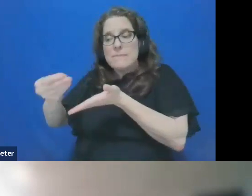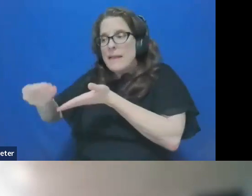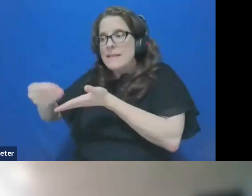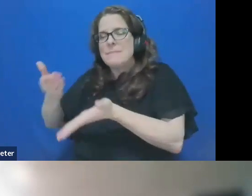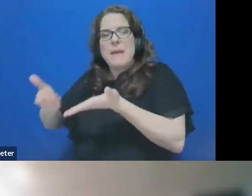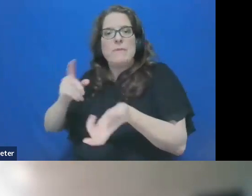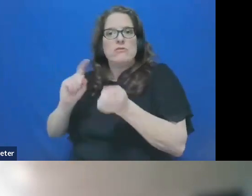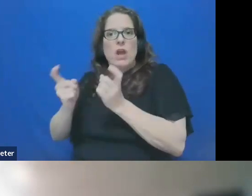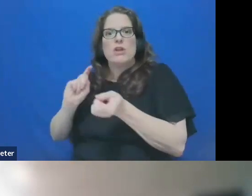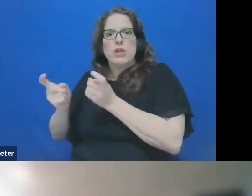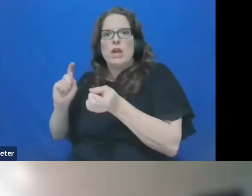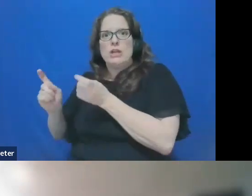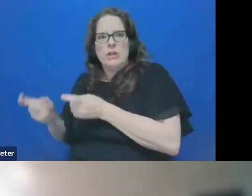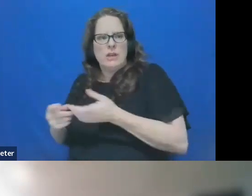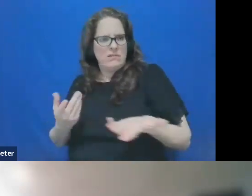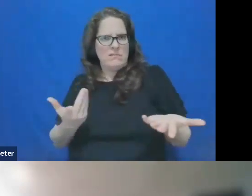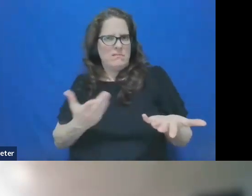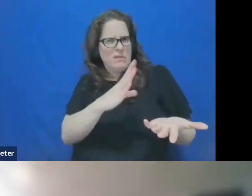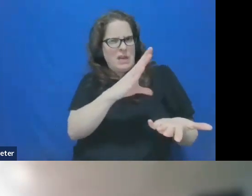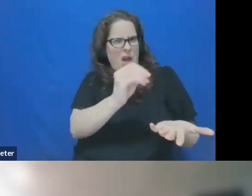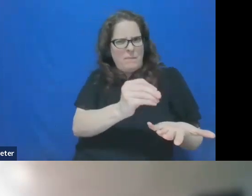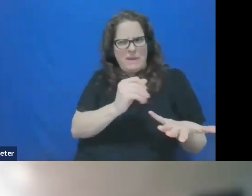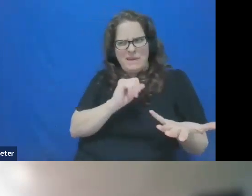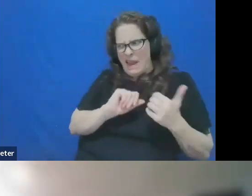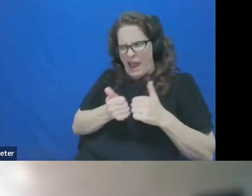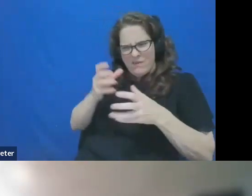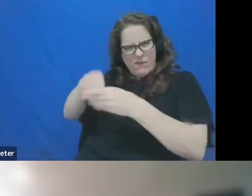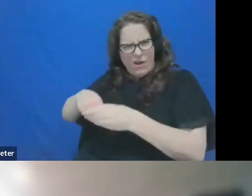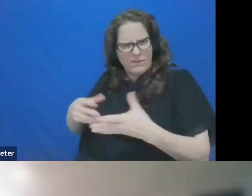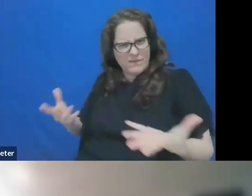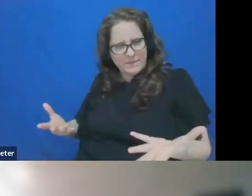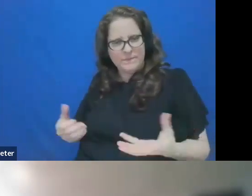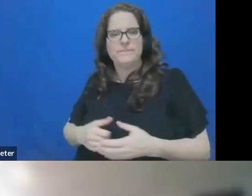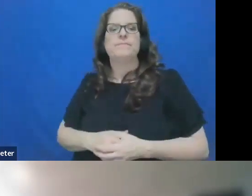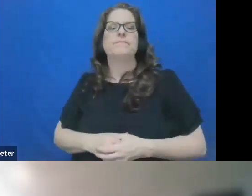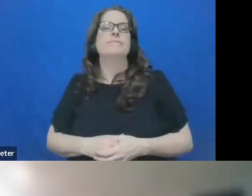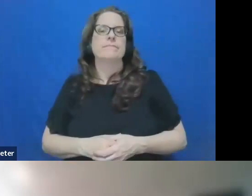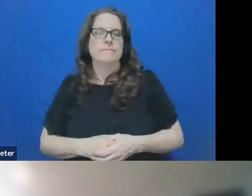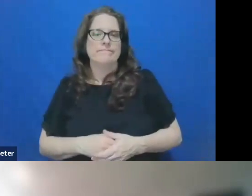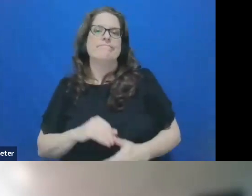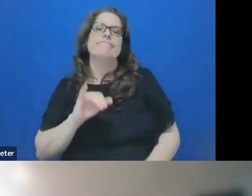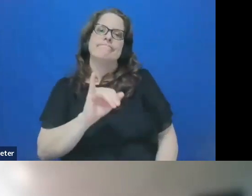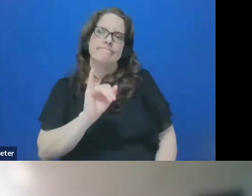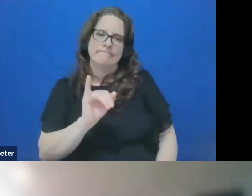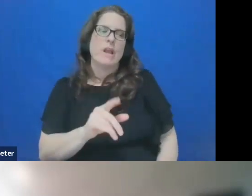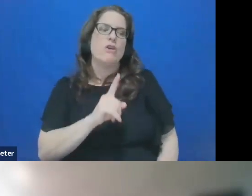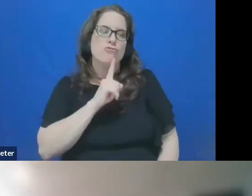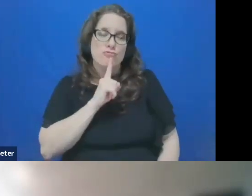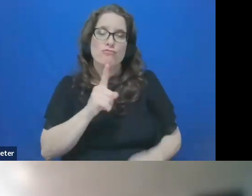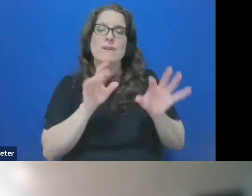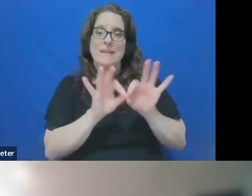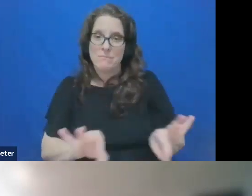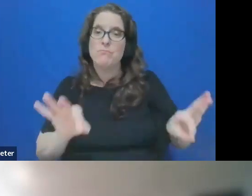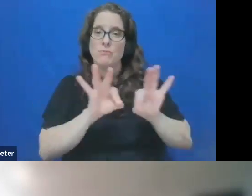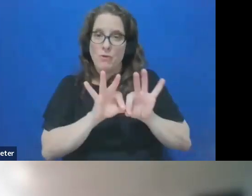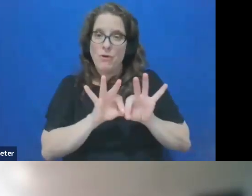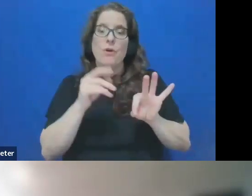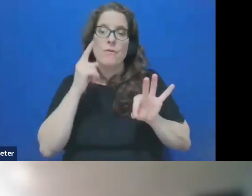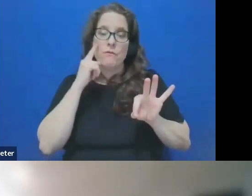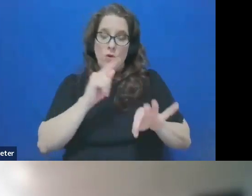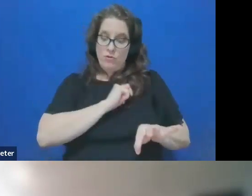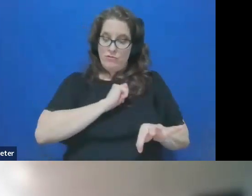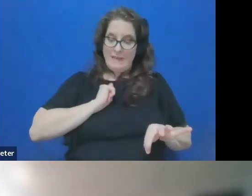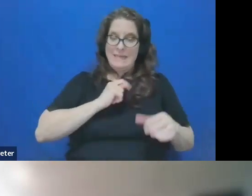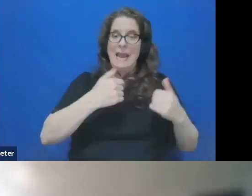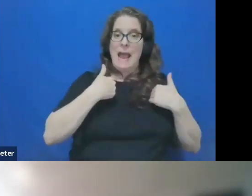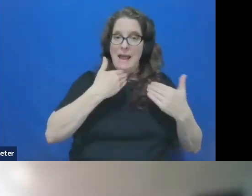Yeah, so it's really important for the trustee to have a good relationship with somebody who is providing care.